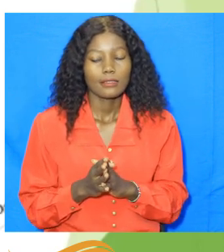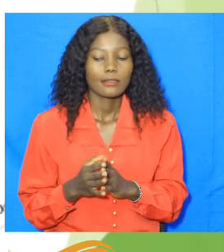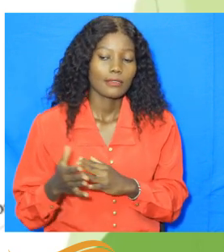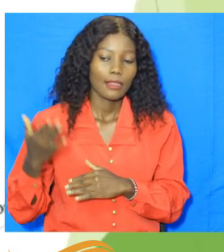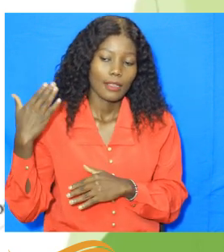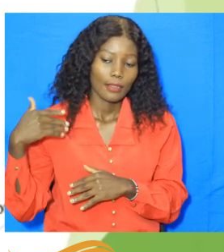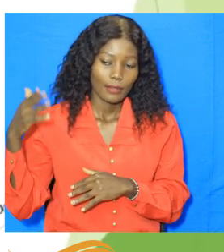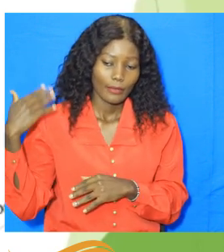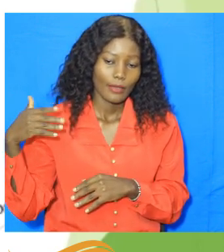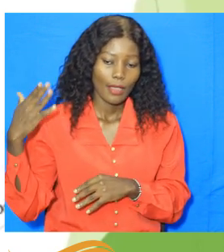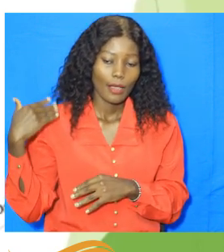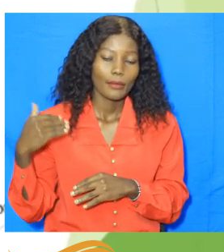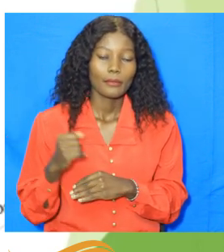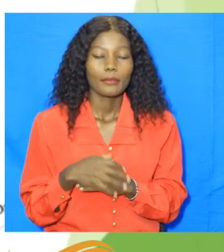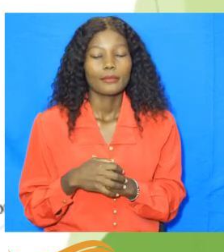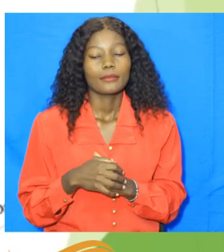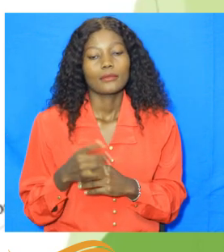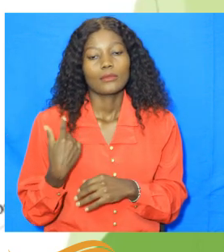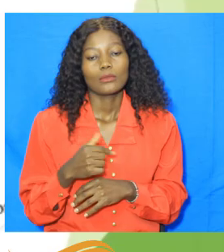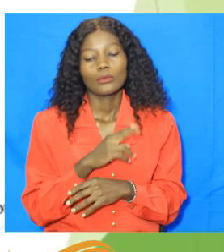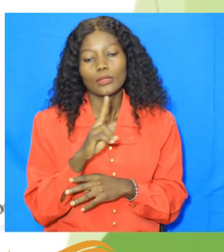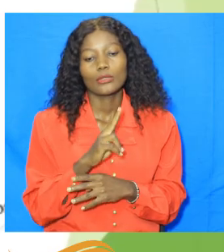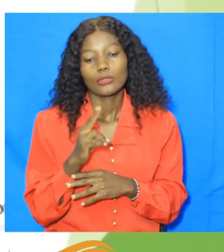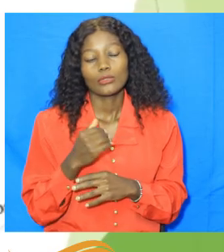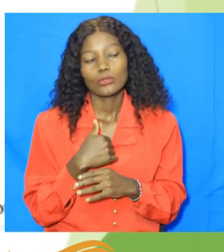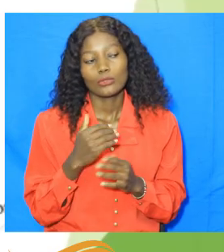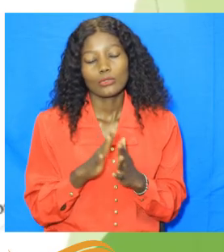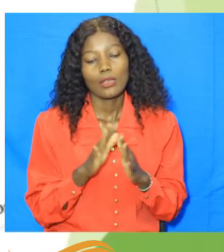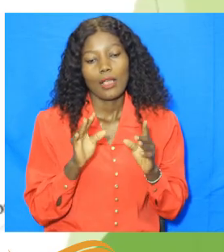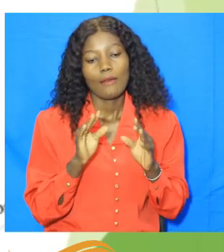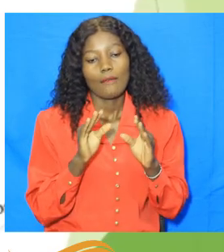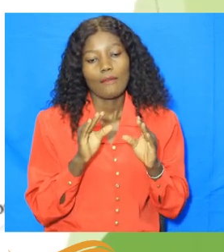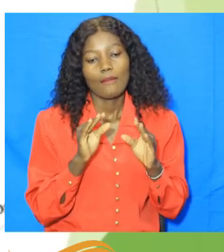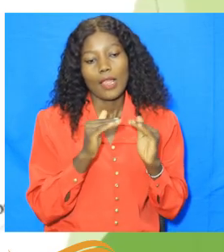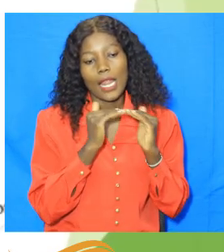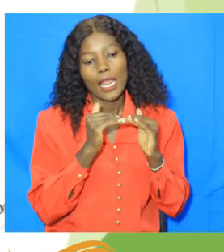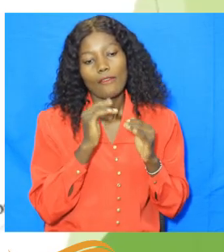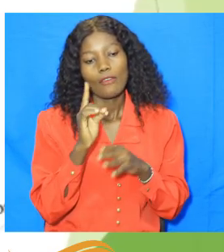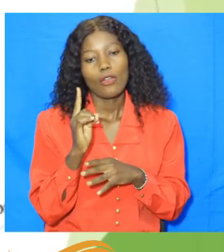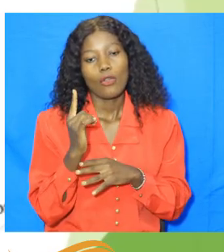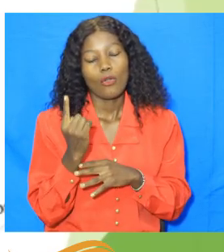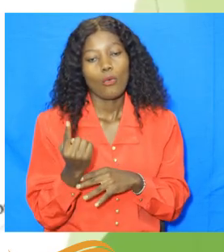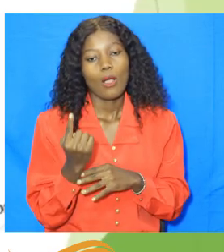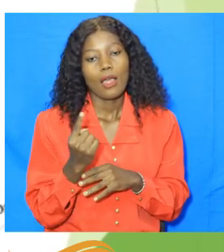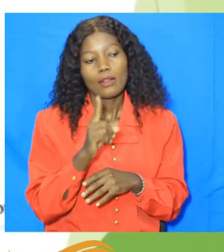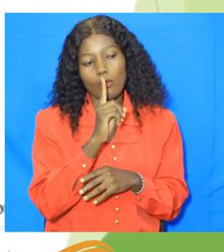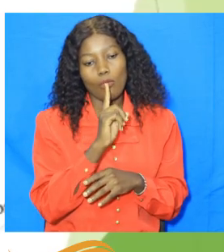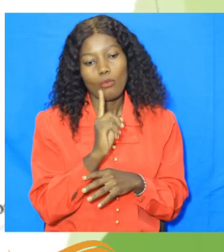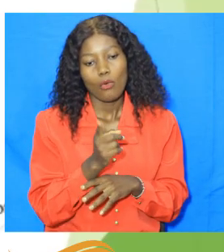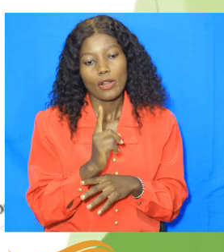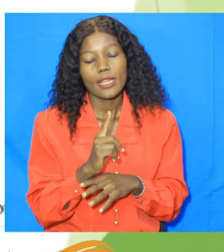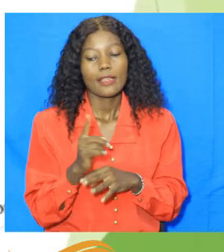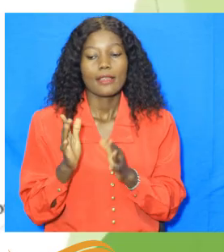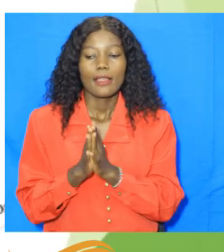past years, we used to have category 1 warnings and category 2 warnings,